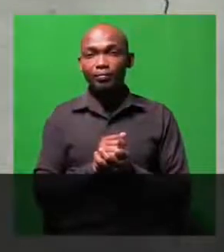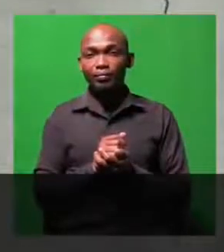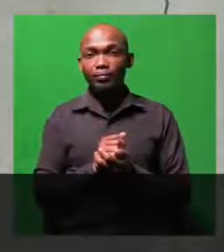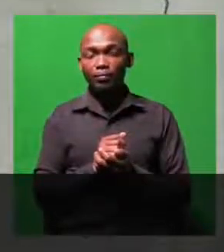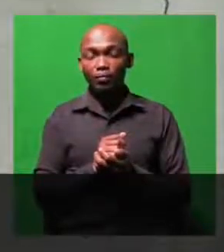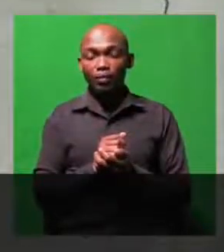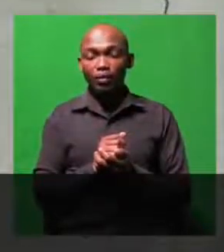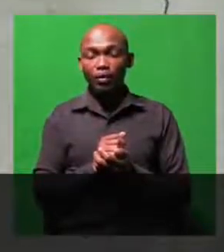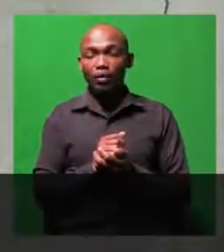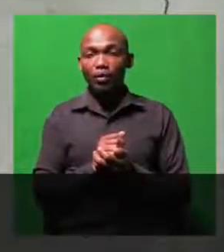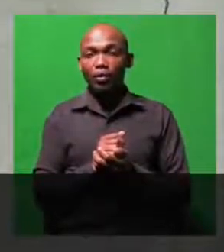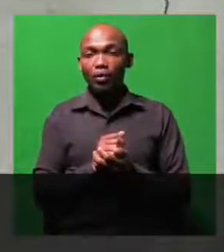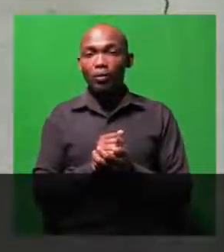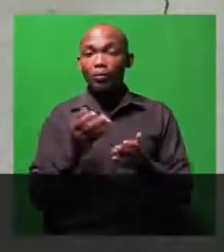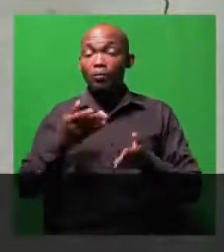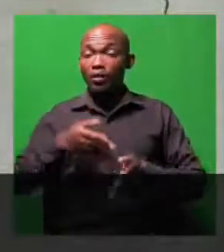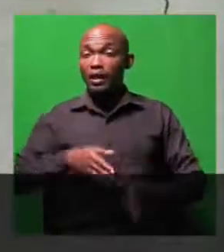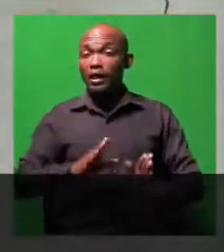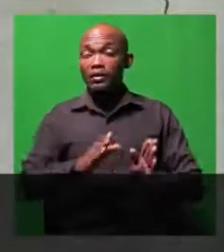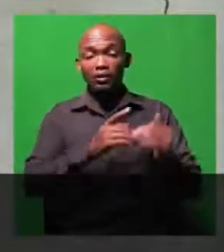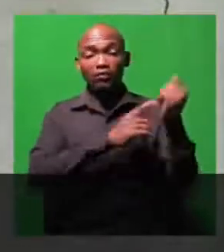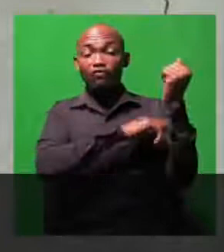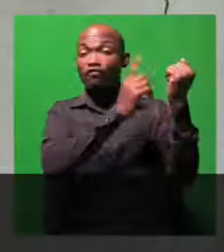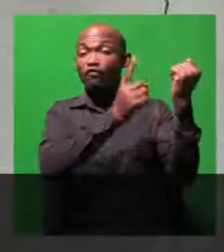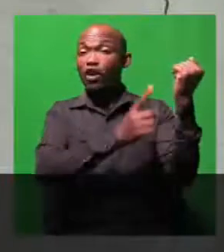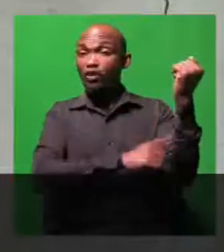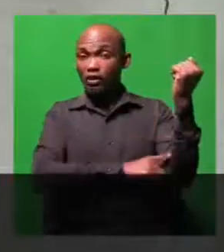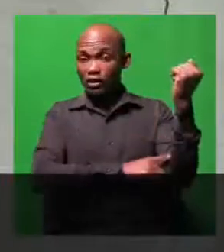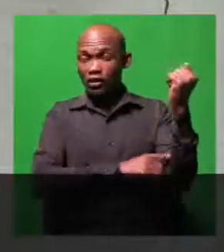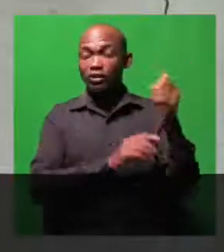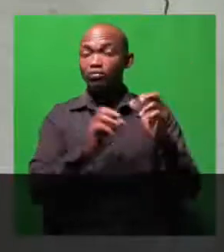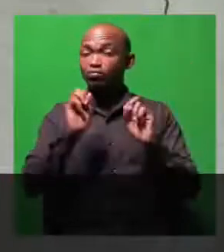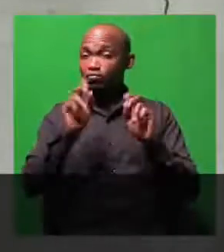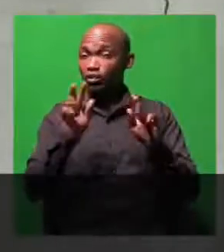productive forces. Yes. Good. Another one,